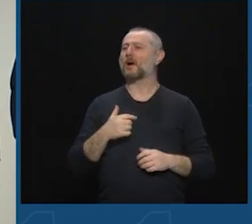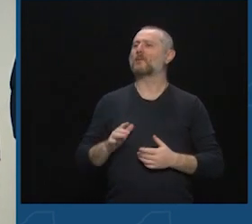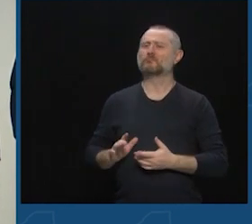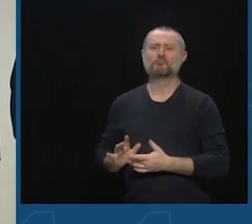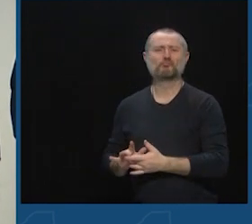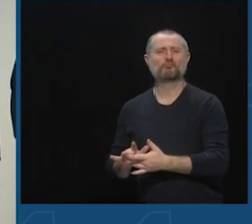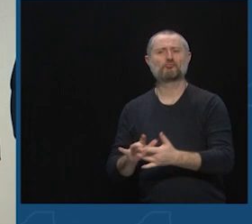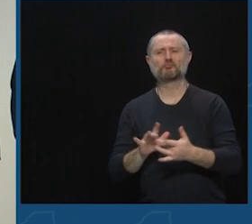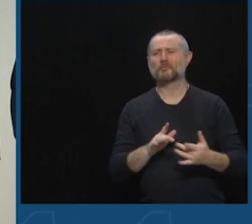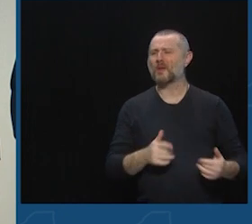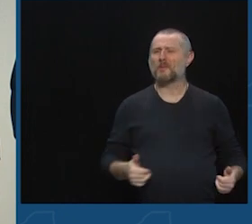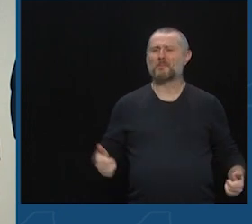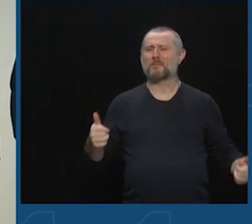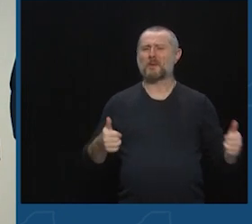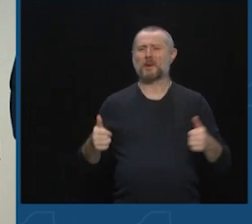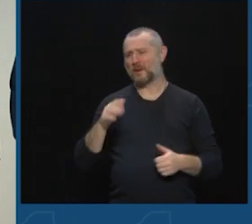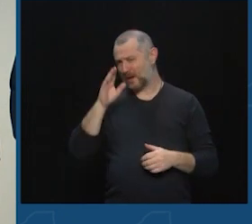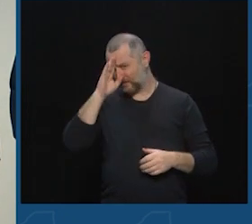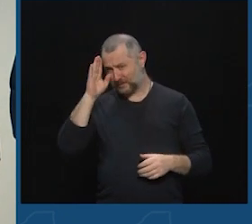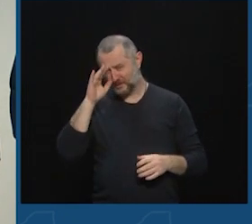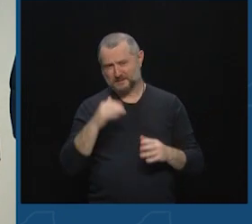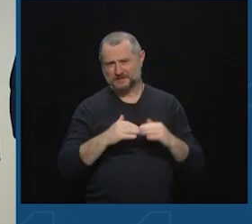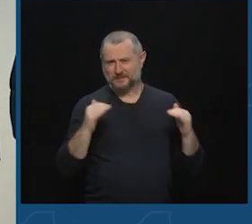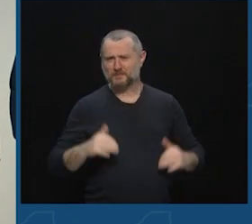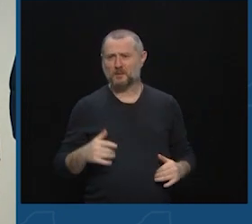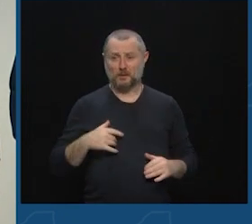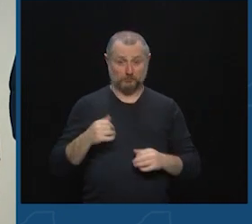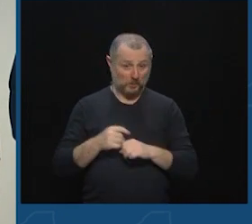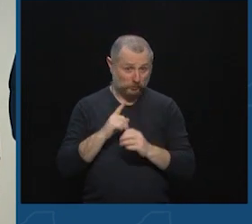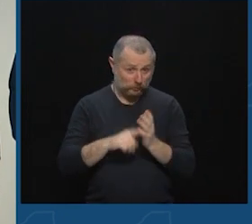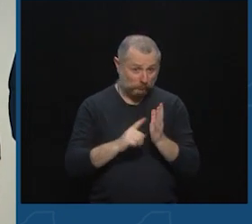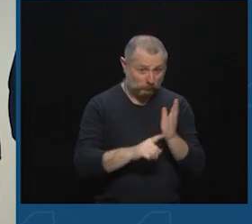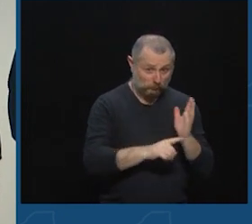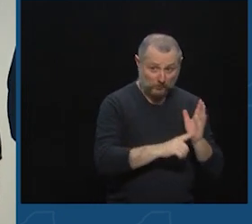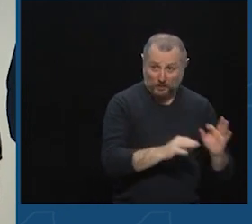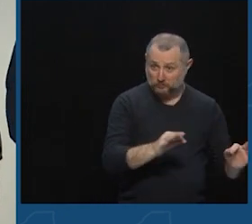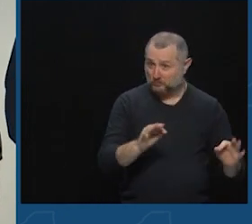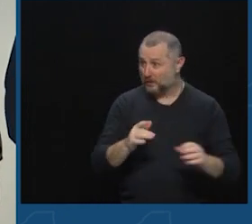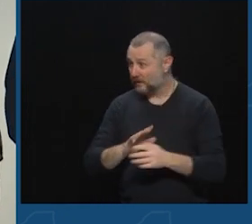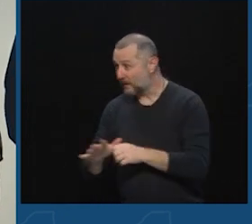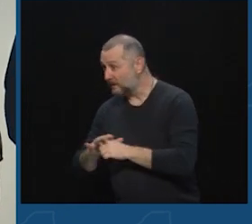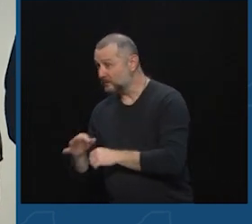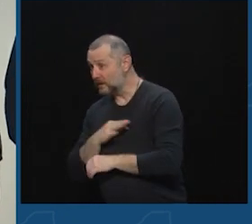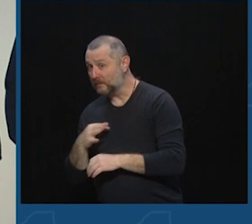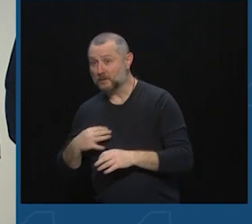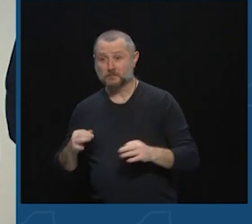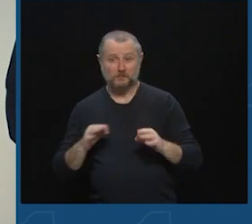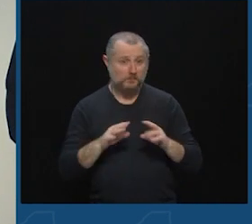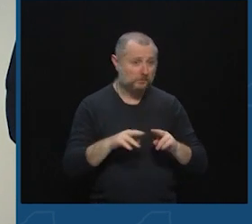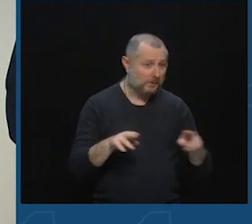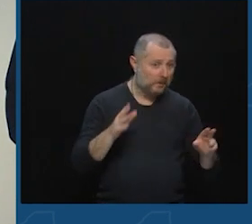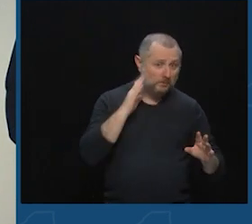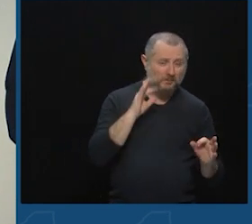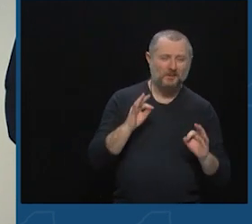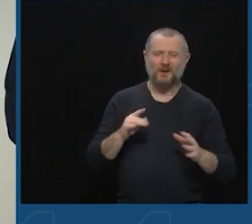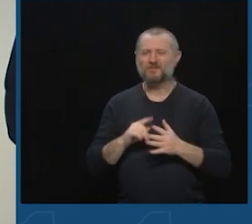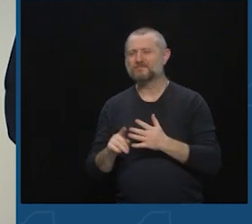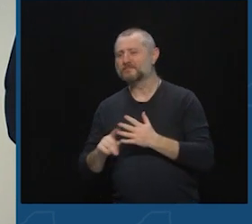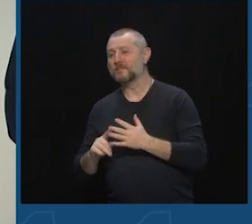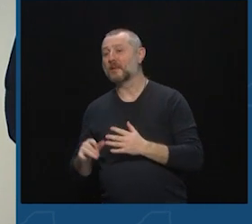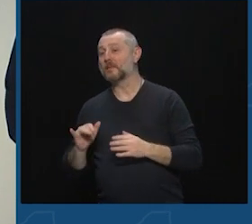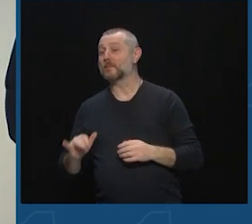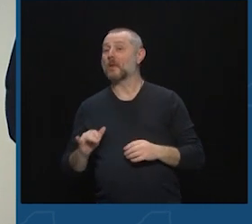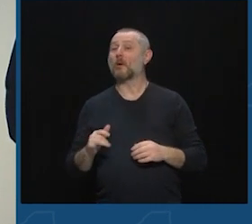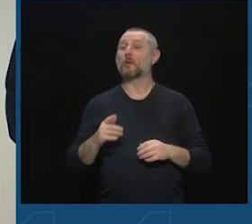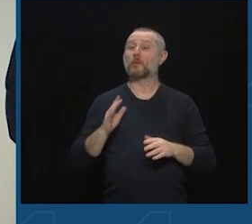hospital system to talk about their capacity and what their staffing levels are now in light of the fact that just literally weeks ago, they